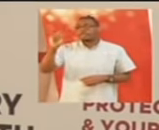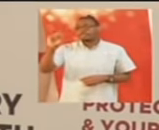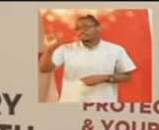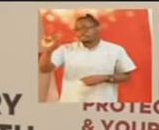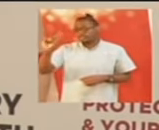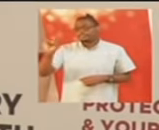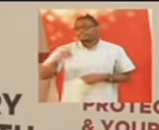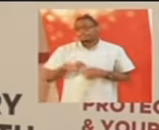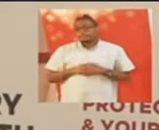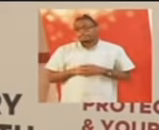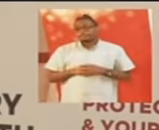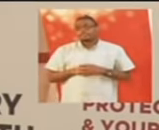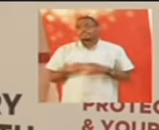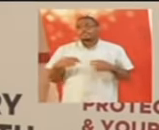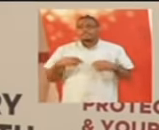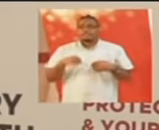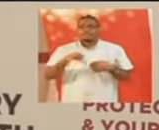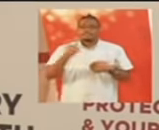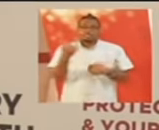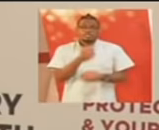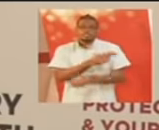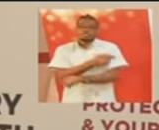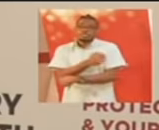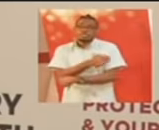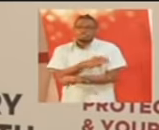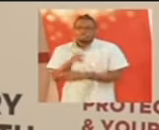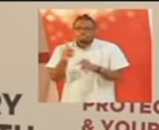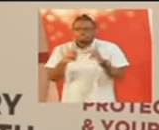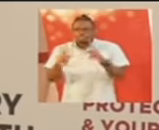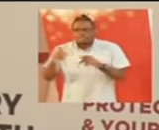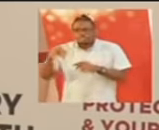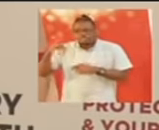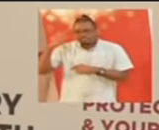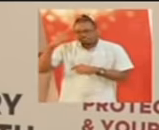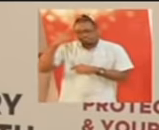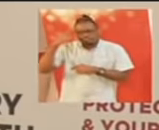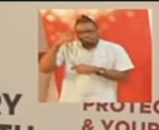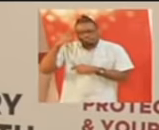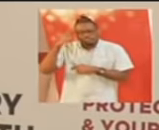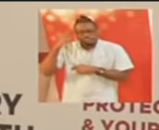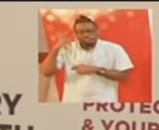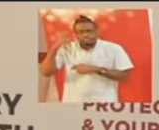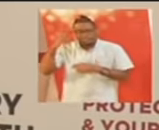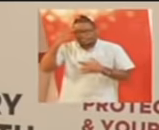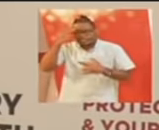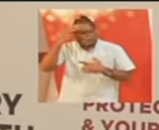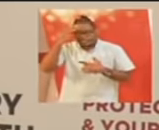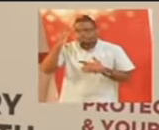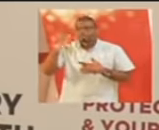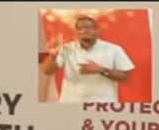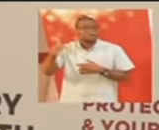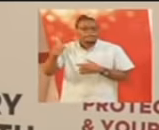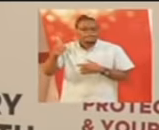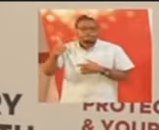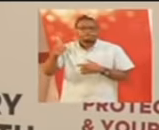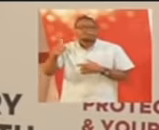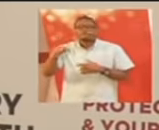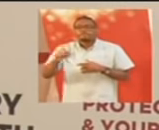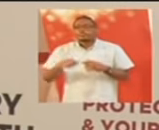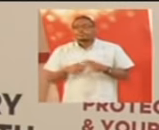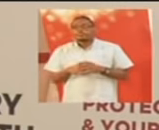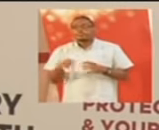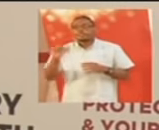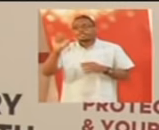have hospital sites for suspected cases such as the Augustus Long and the Arima Hospital. The next level of care that